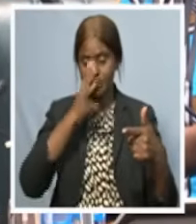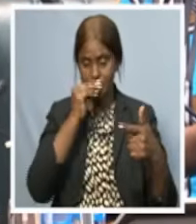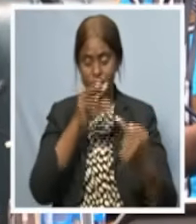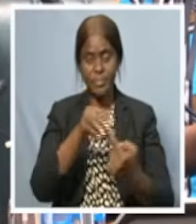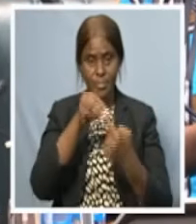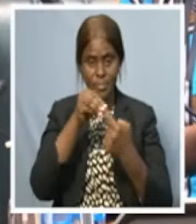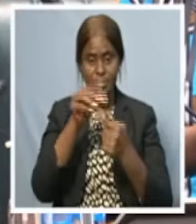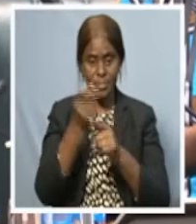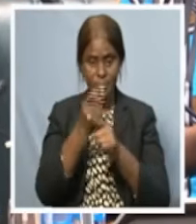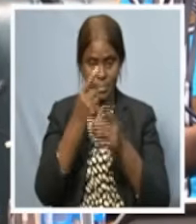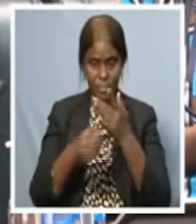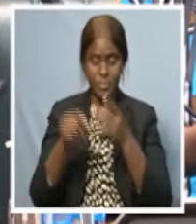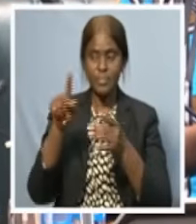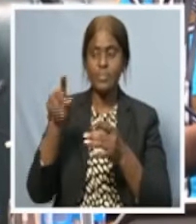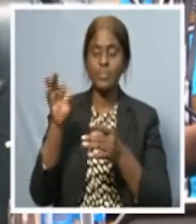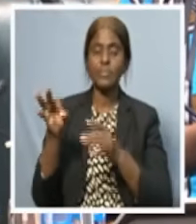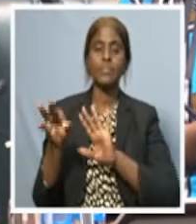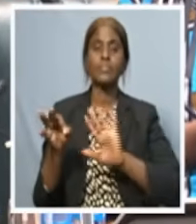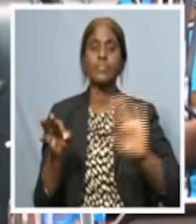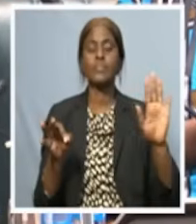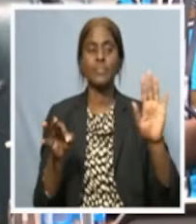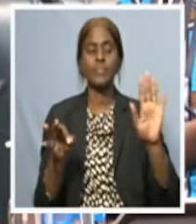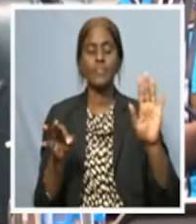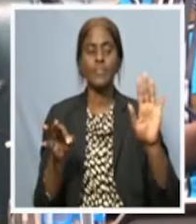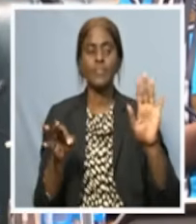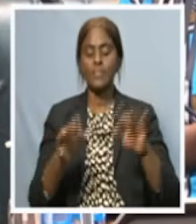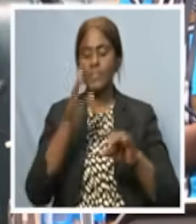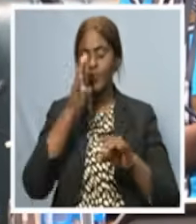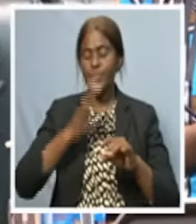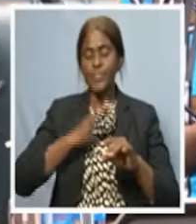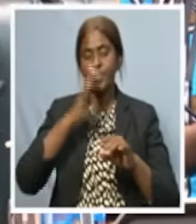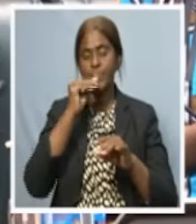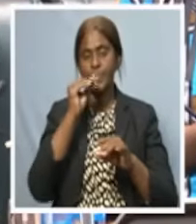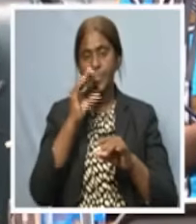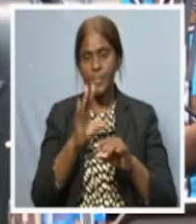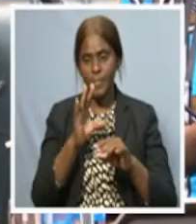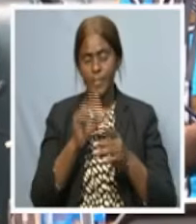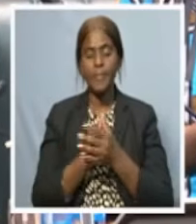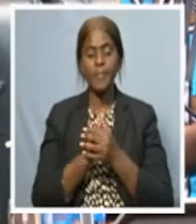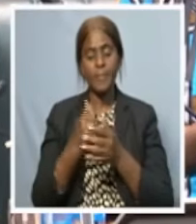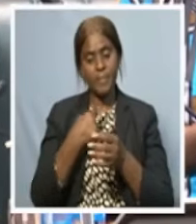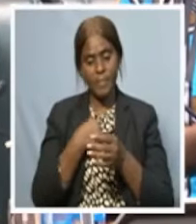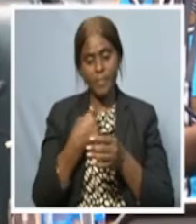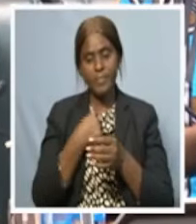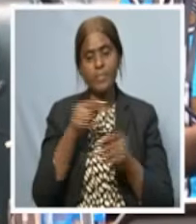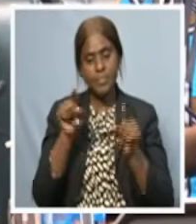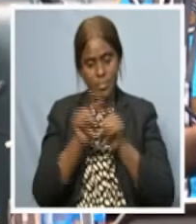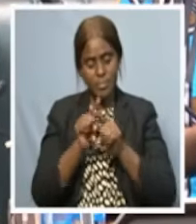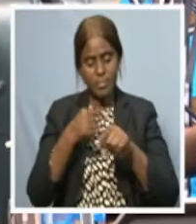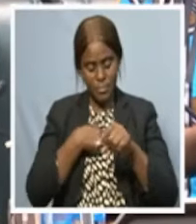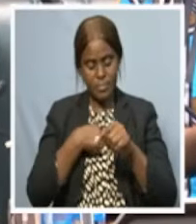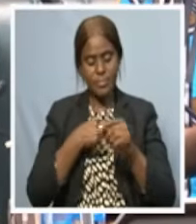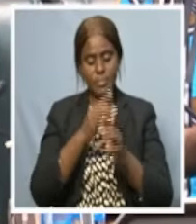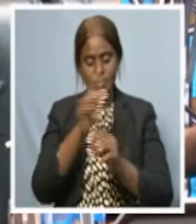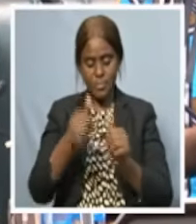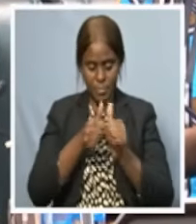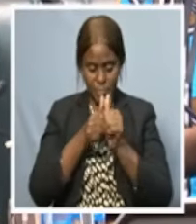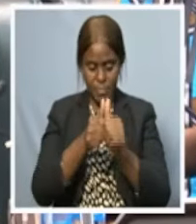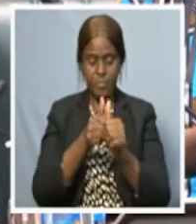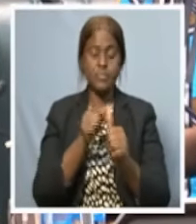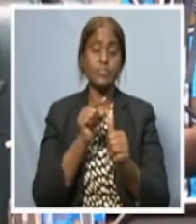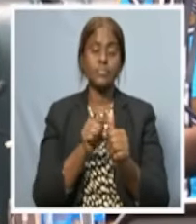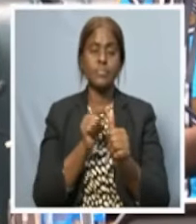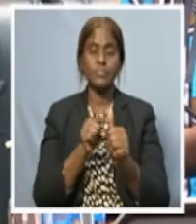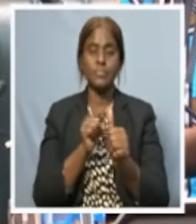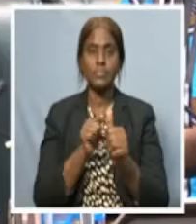especially those that are coming from PF. Madam Speaker, I'm rising on